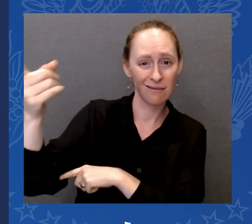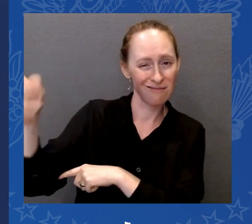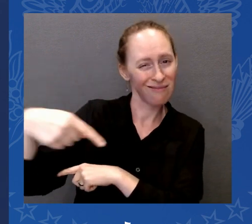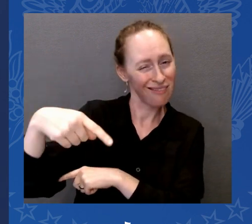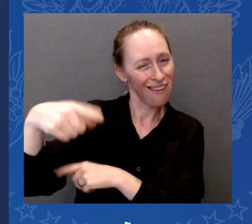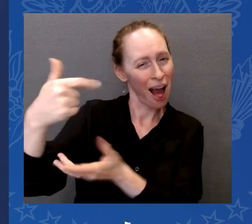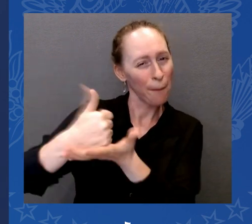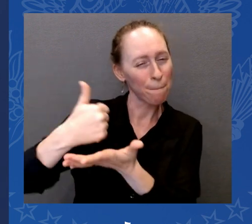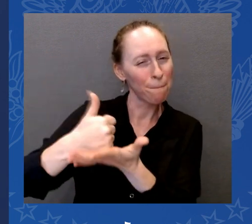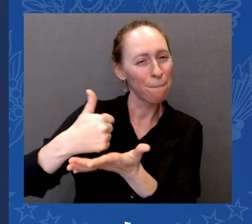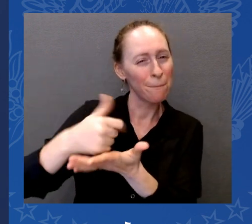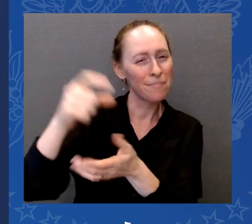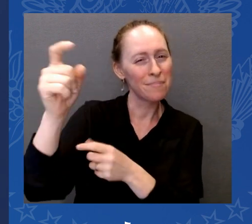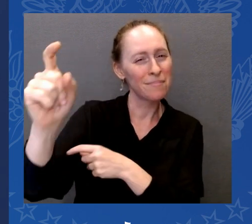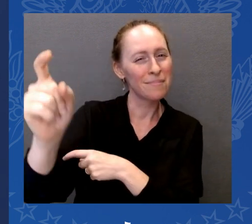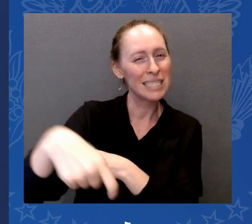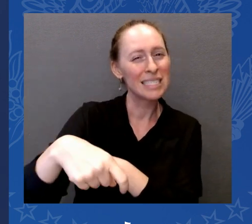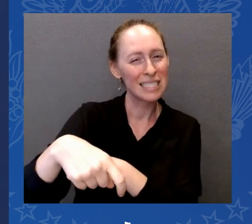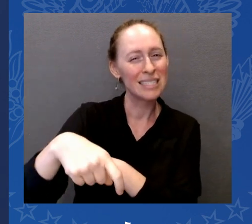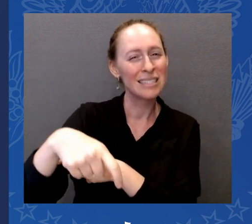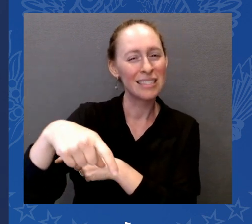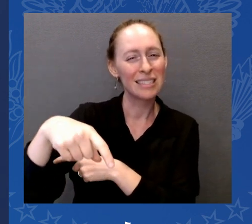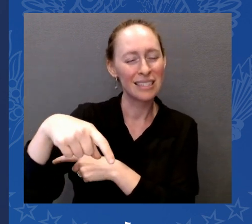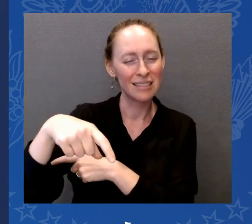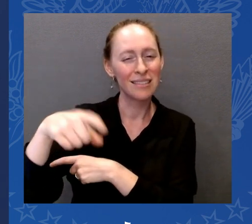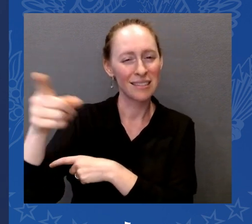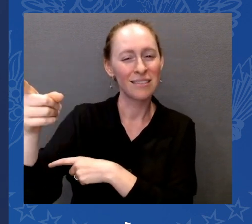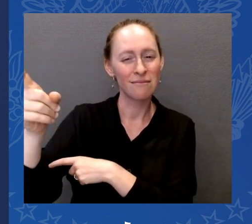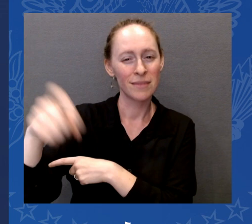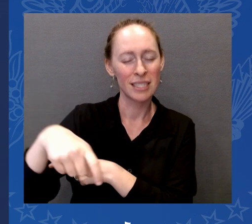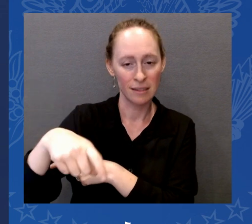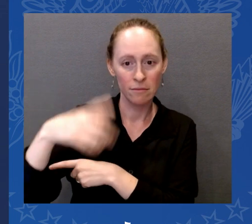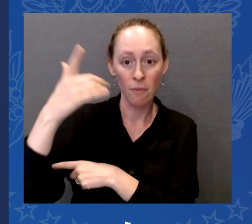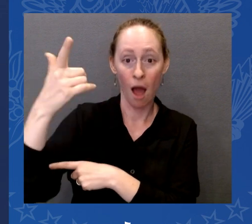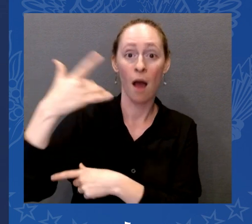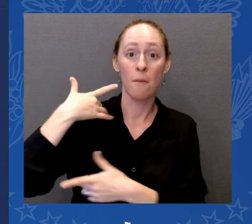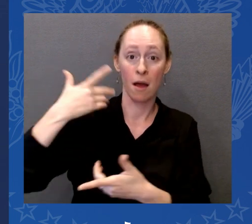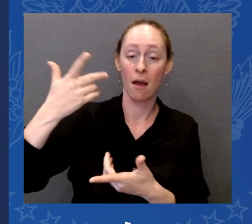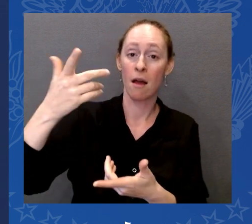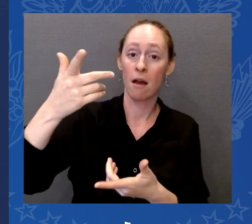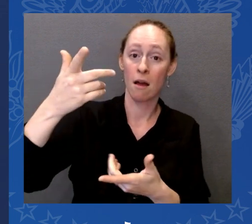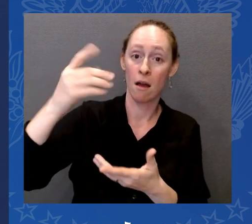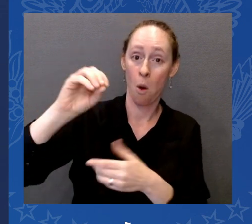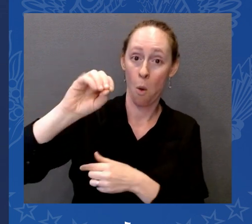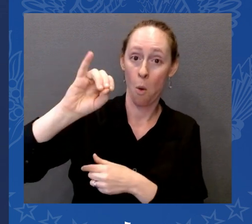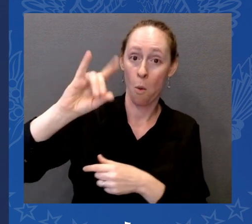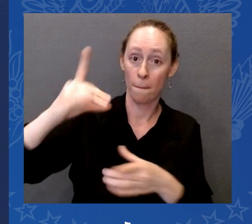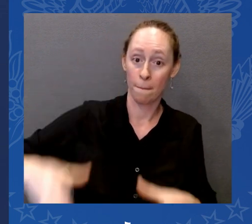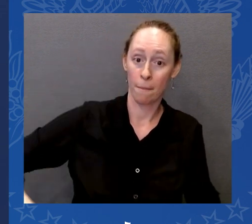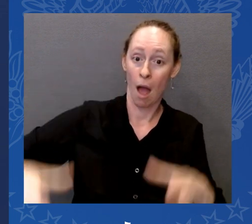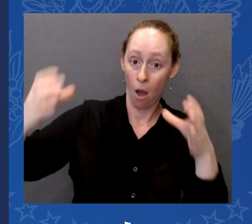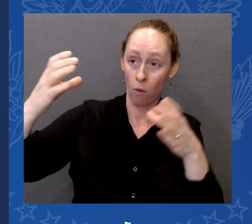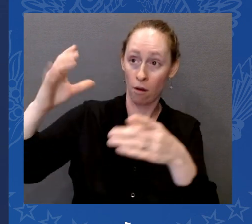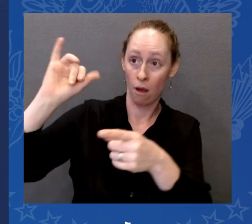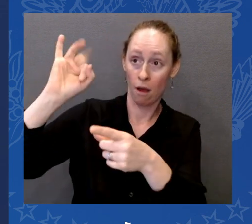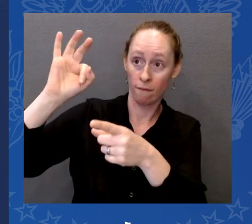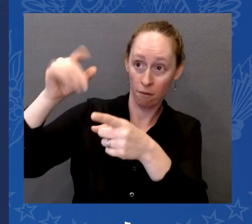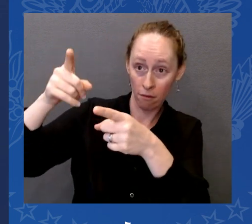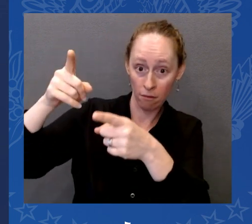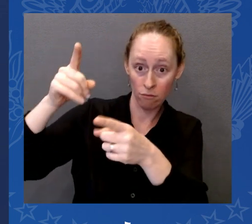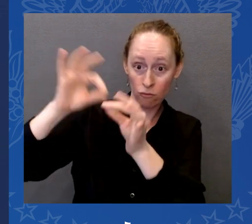of oil. There used to be a direct correlation. Barrel of oil goes down, the price at the pump goes down at the same